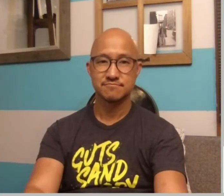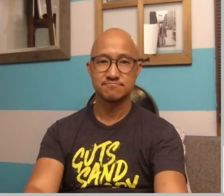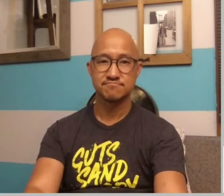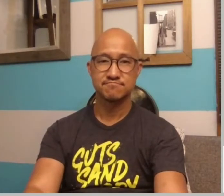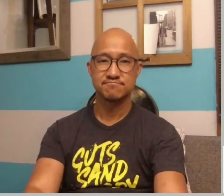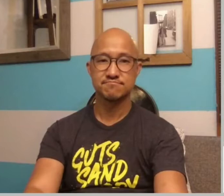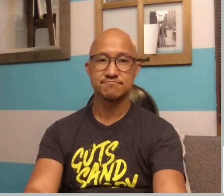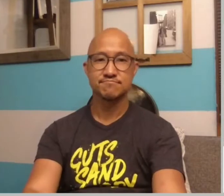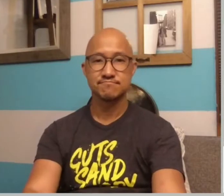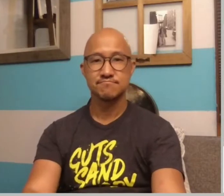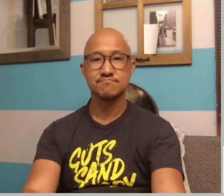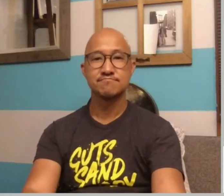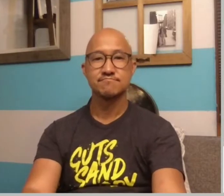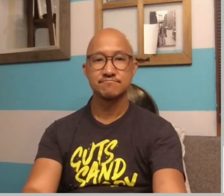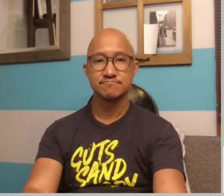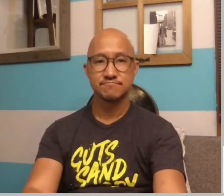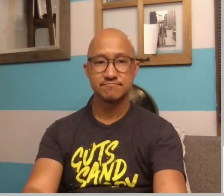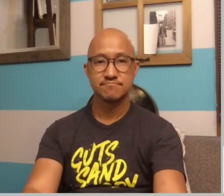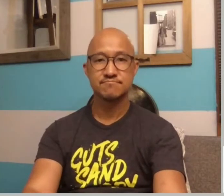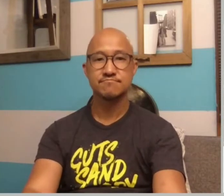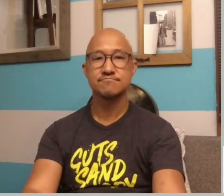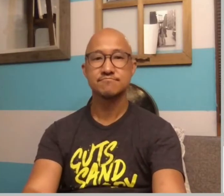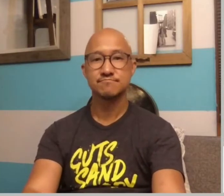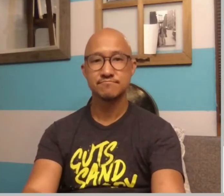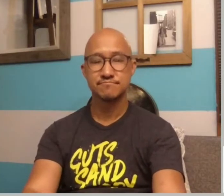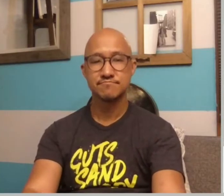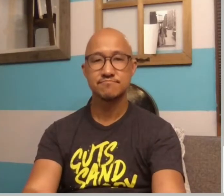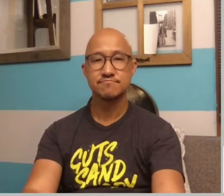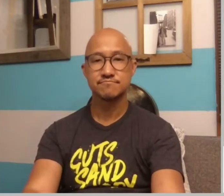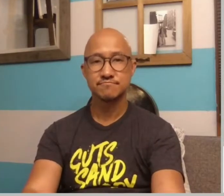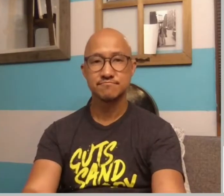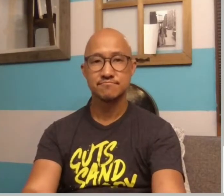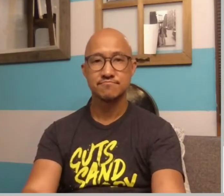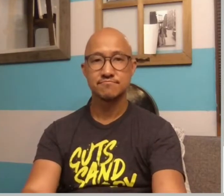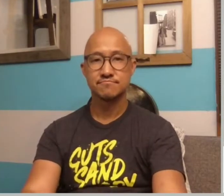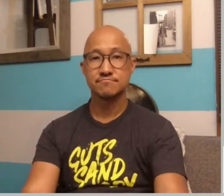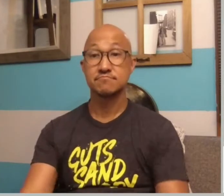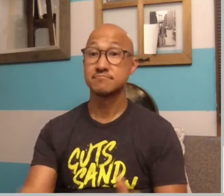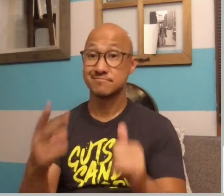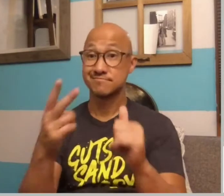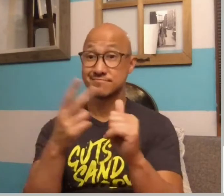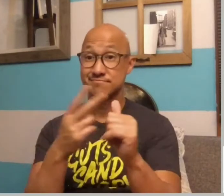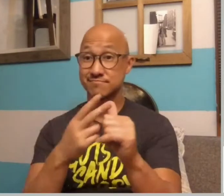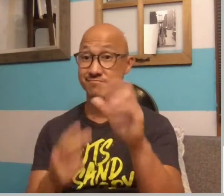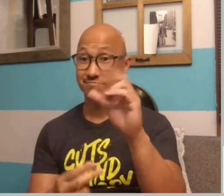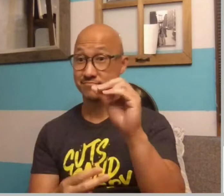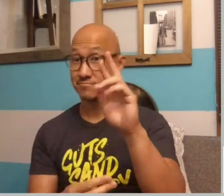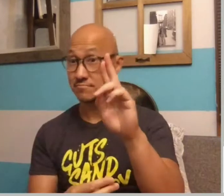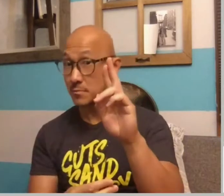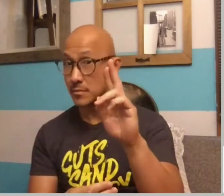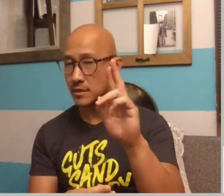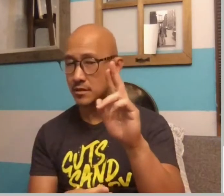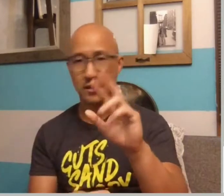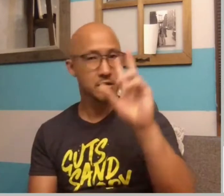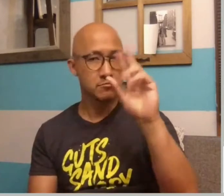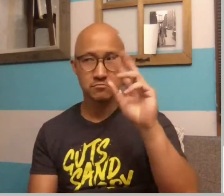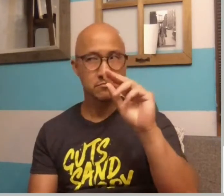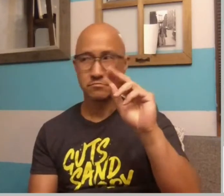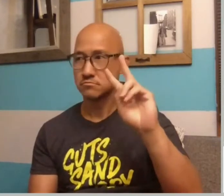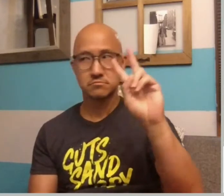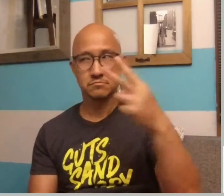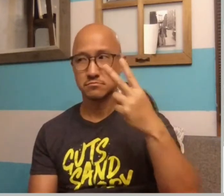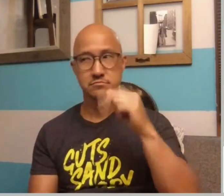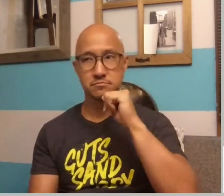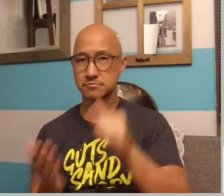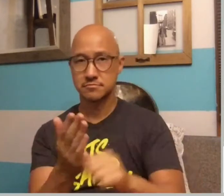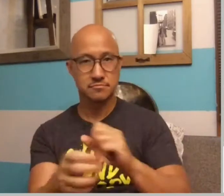there. So in actuality, 2 Corinthians is a third letter to the Corinthian church that is mainly